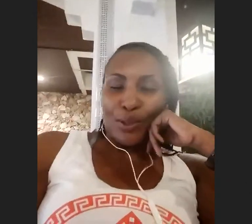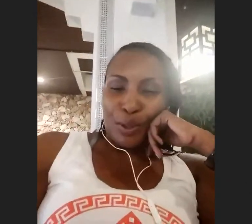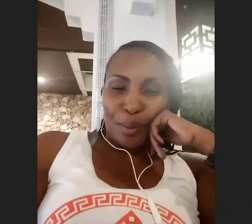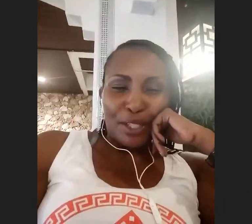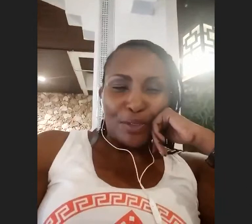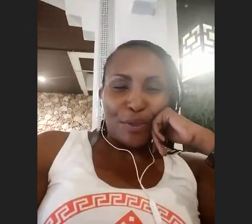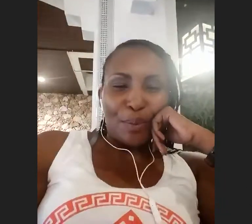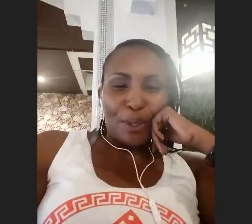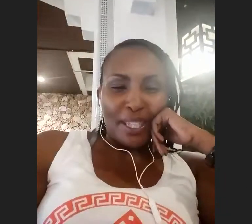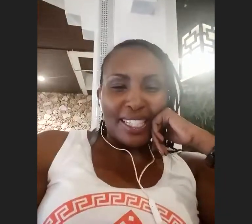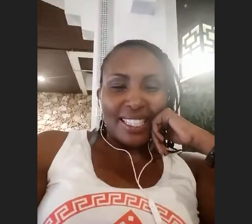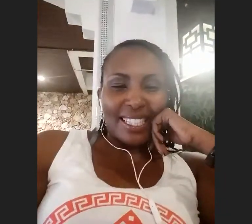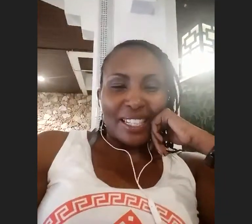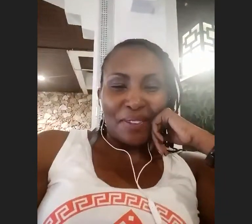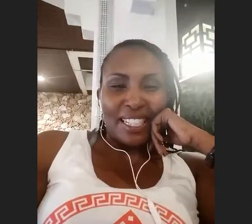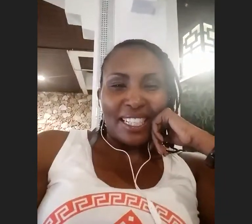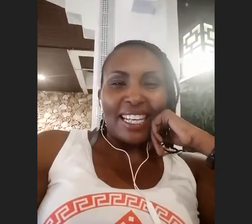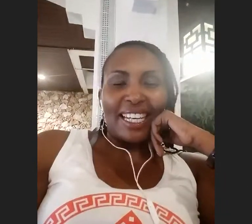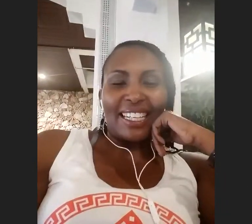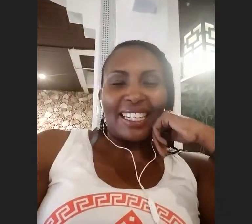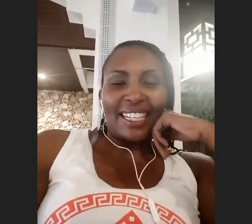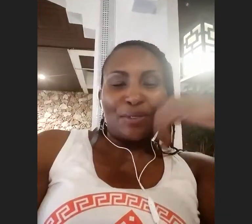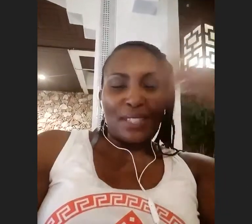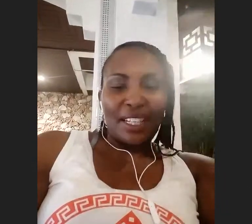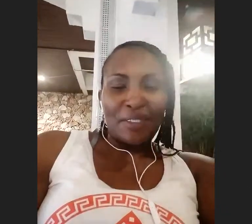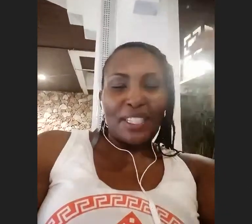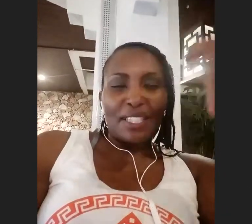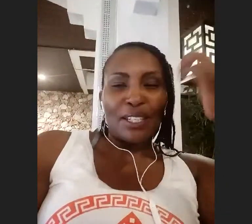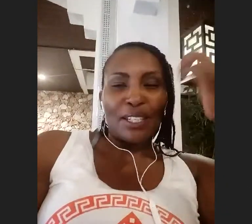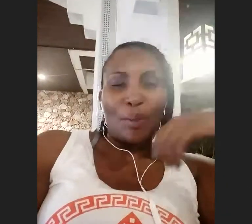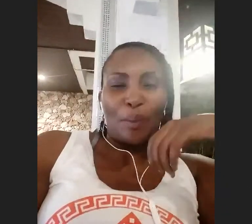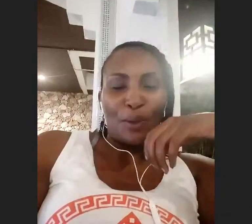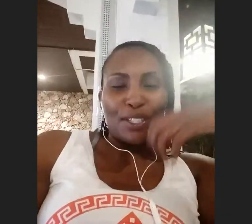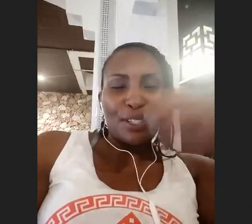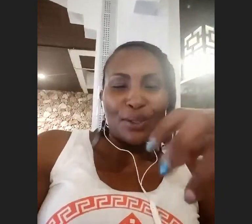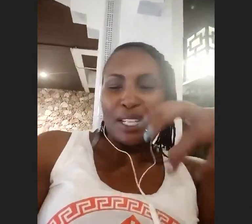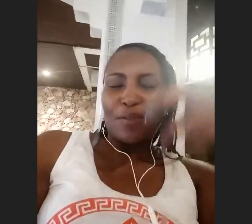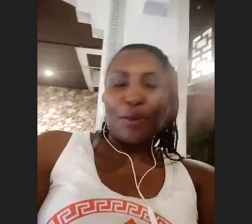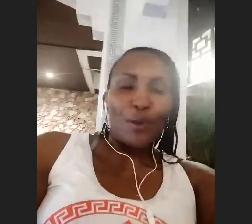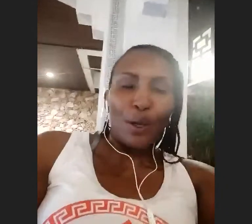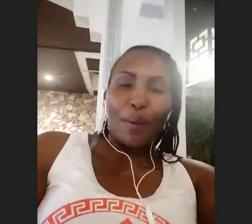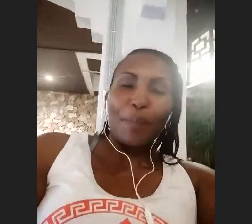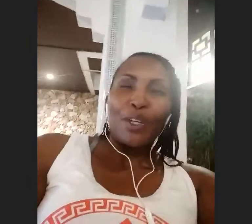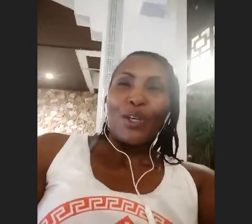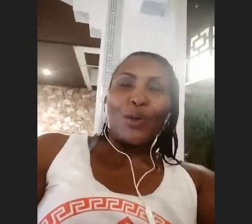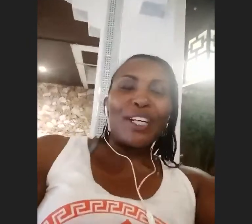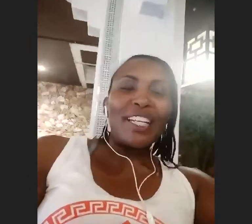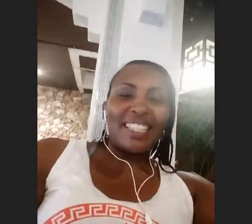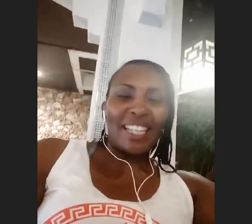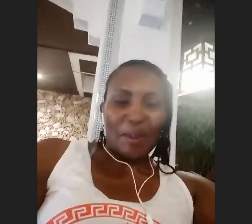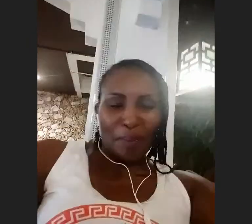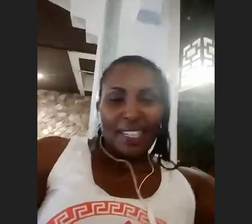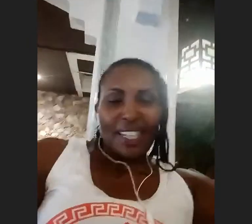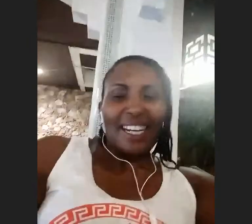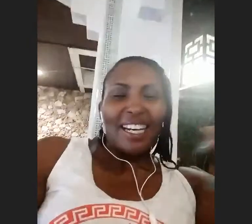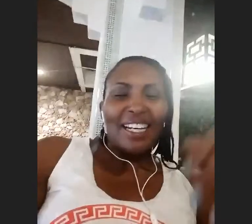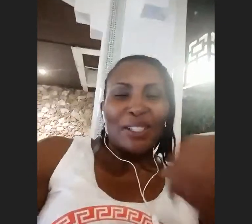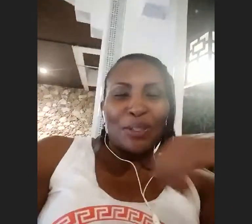Thank you so much for being with us this evening, and for sacrificing your session, for your dinner